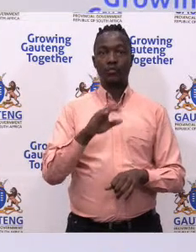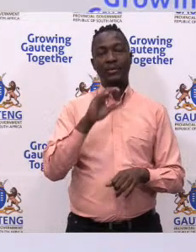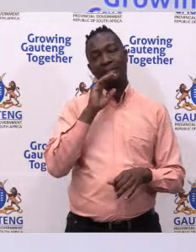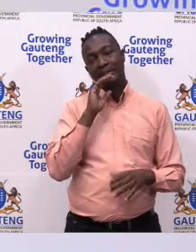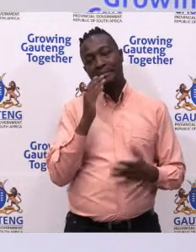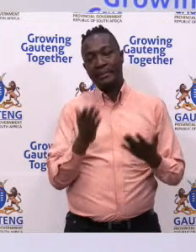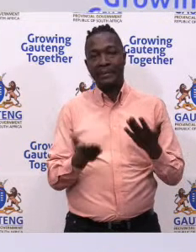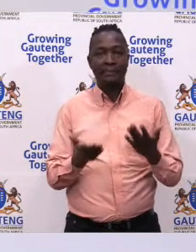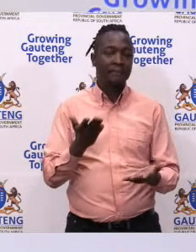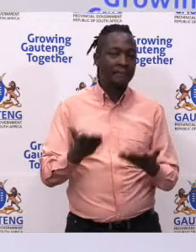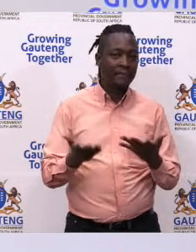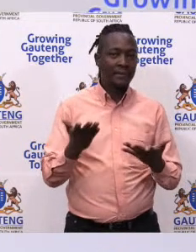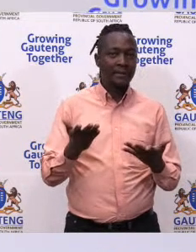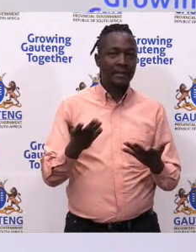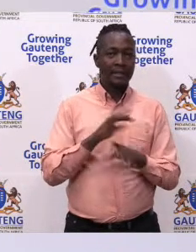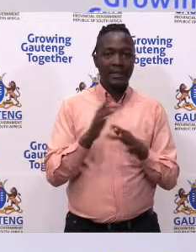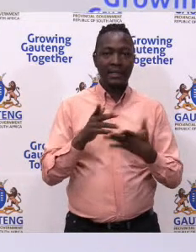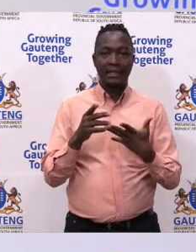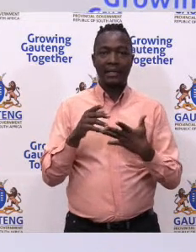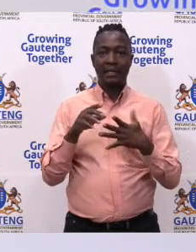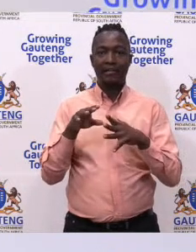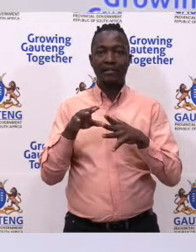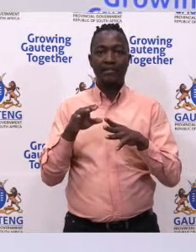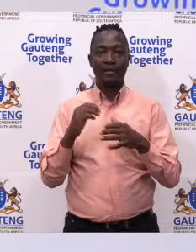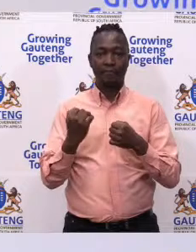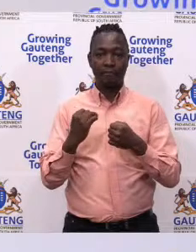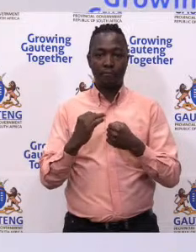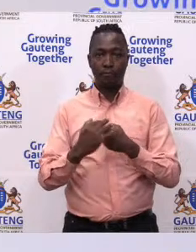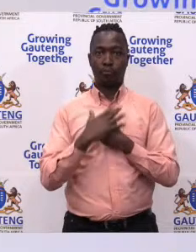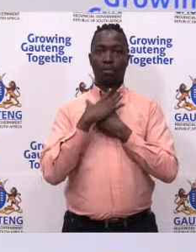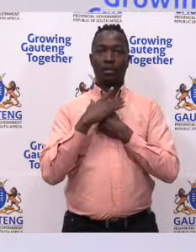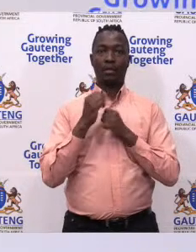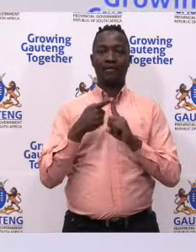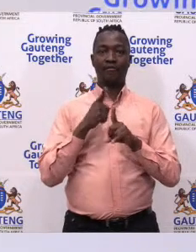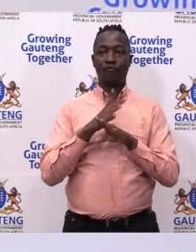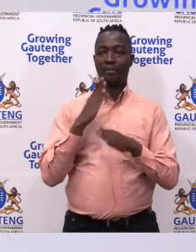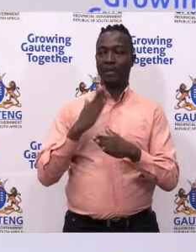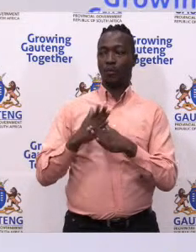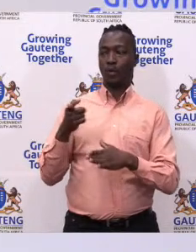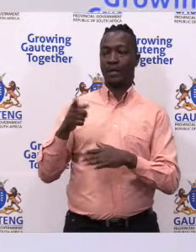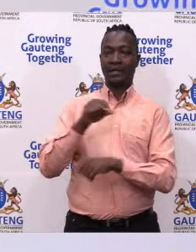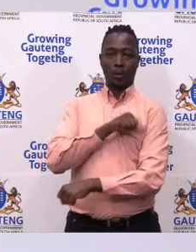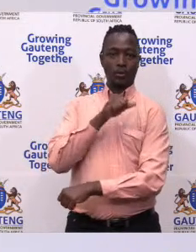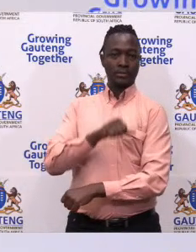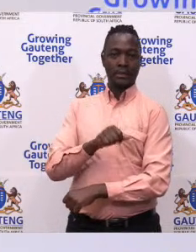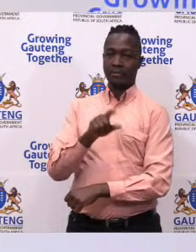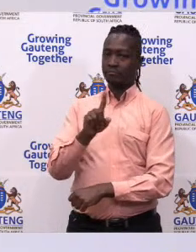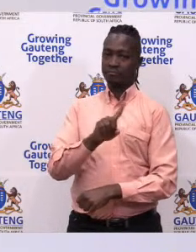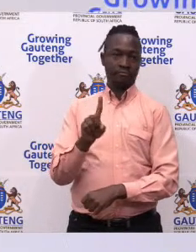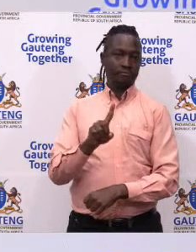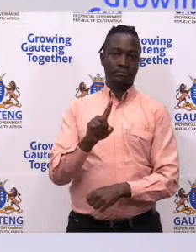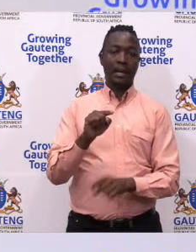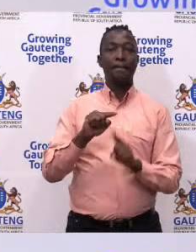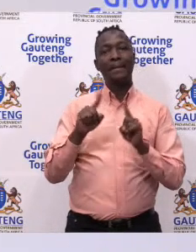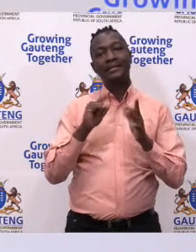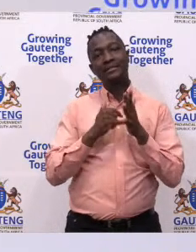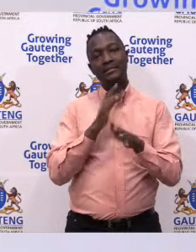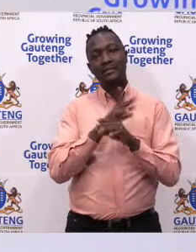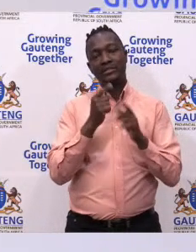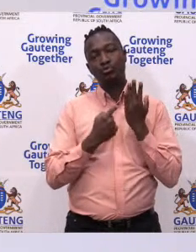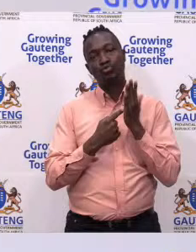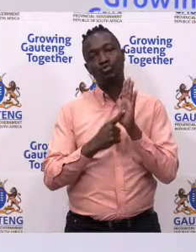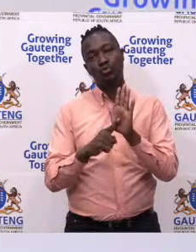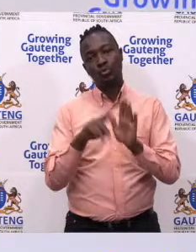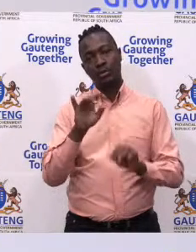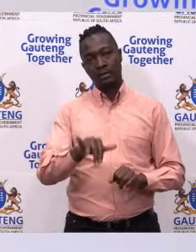that they've not gotten infected from where they work in the hospitals or clinics, but it's just an